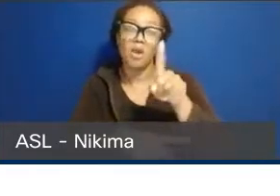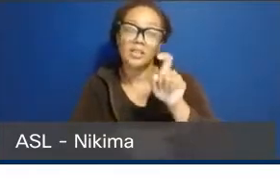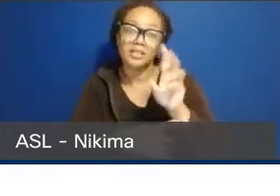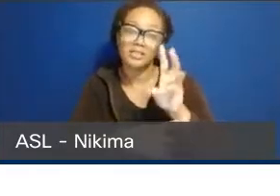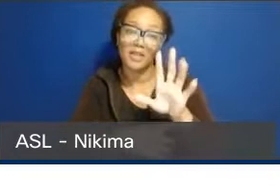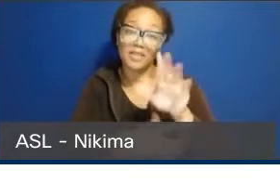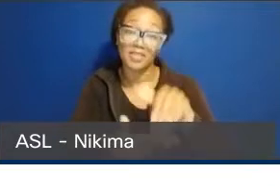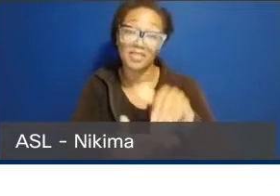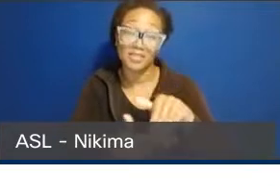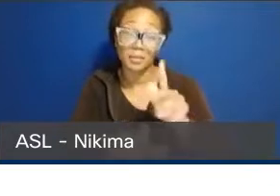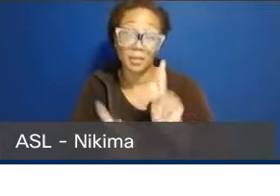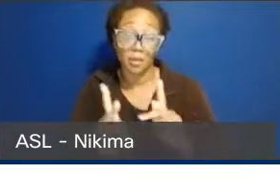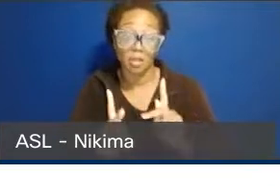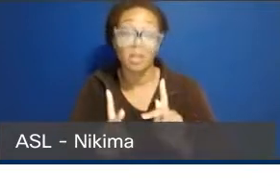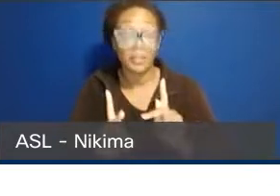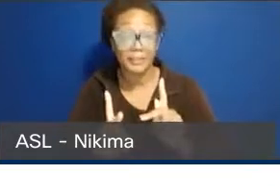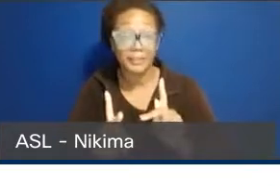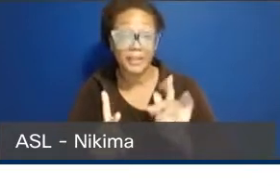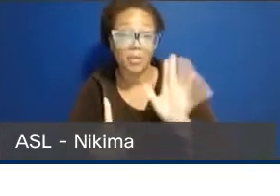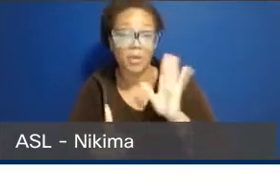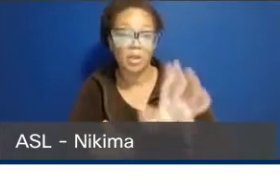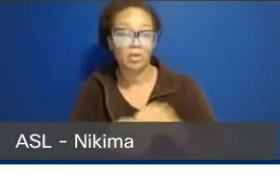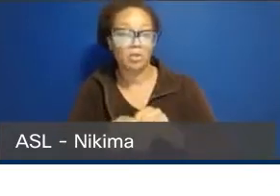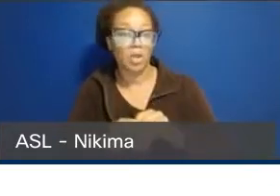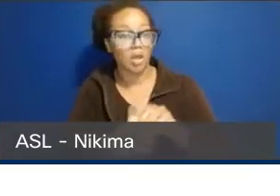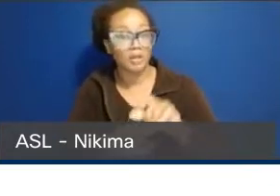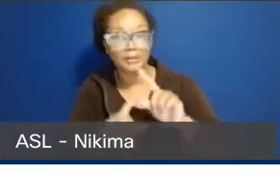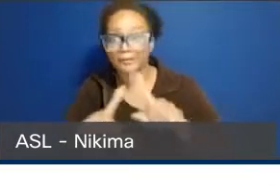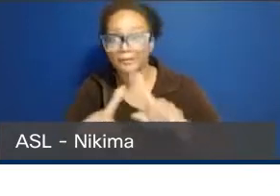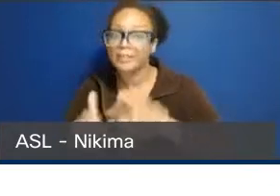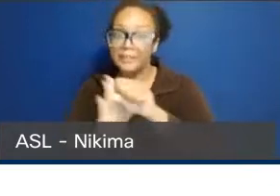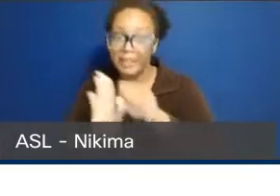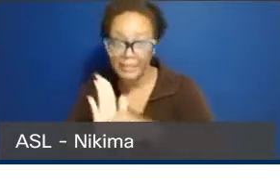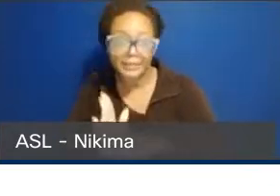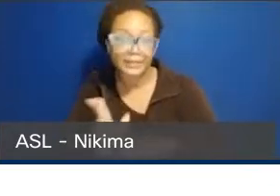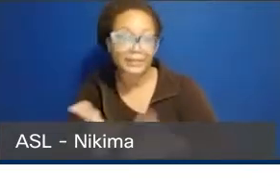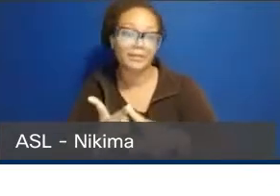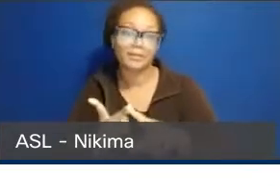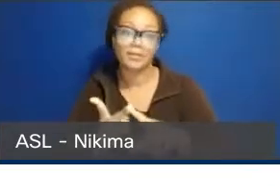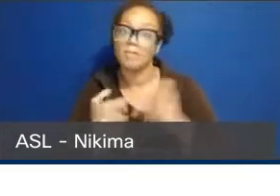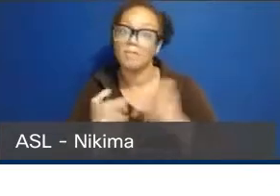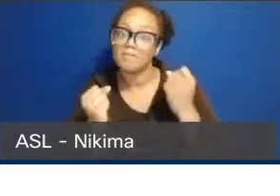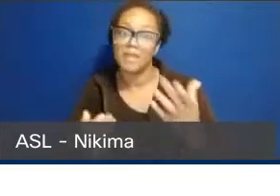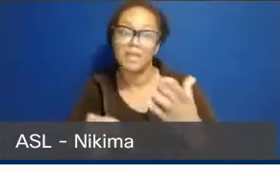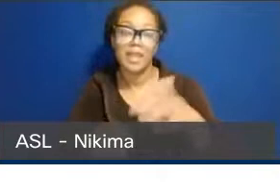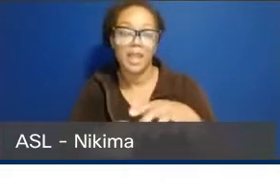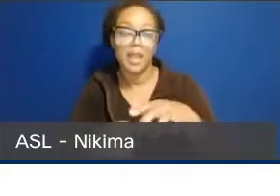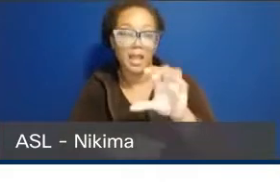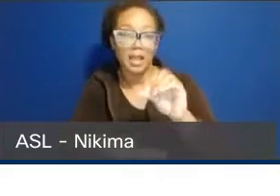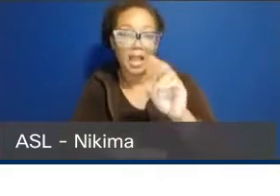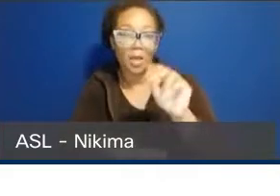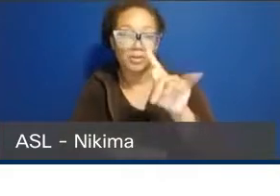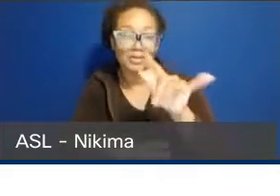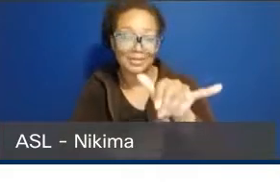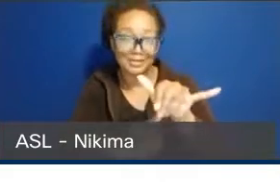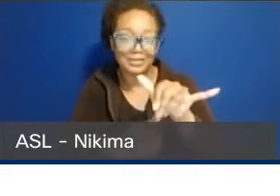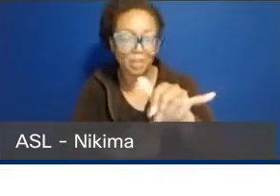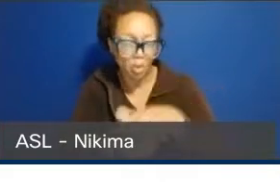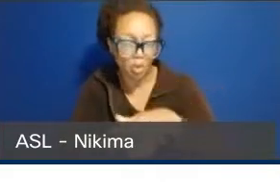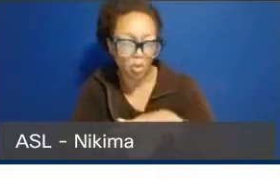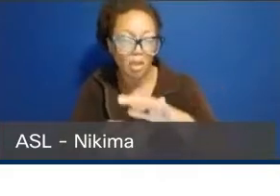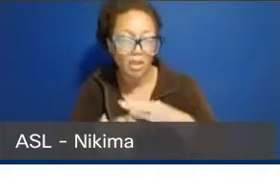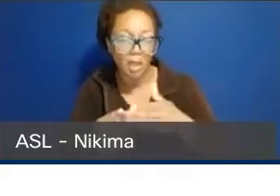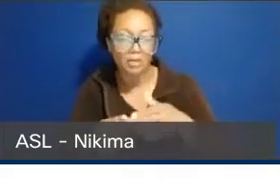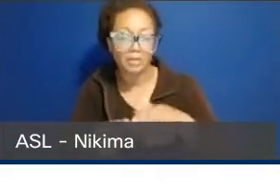people in them. So that's going to include all of our states, many of our counties, our large cities. And so